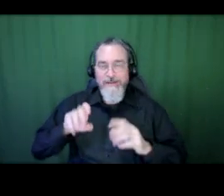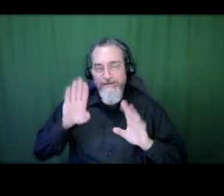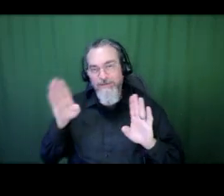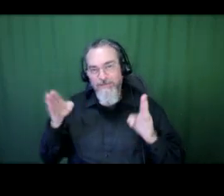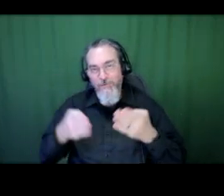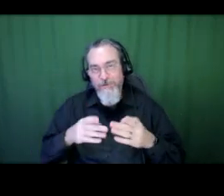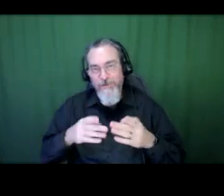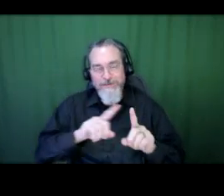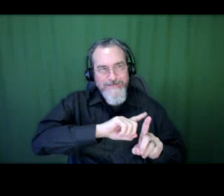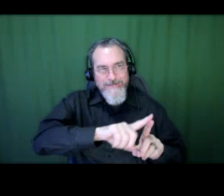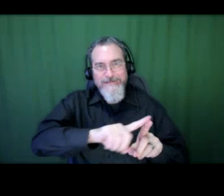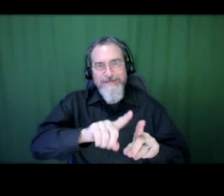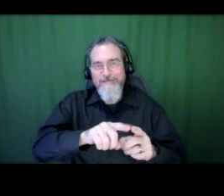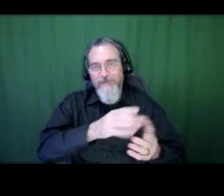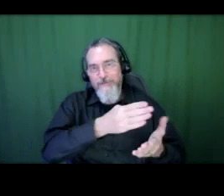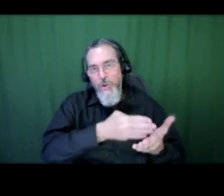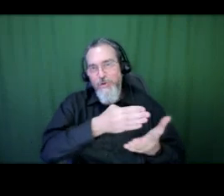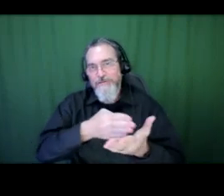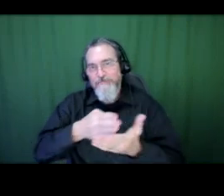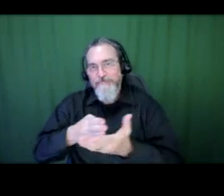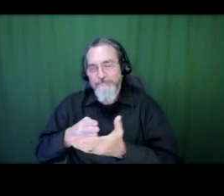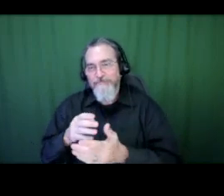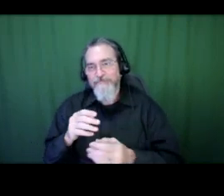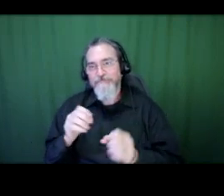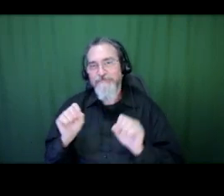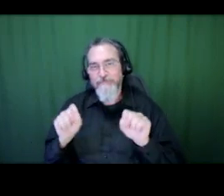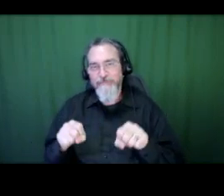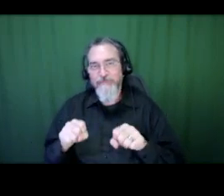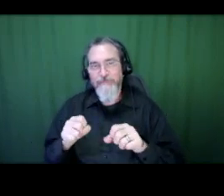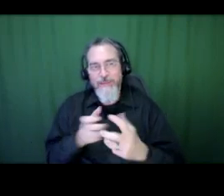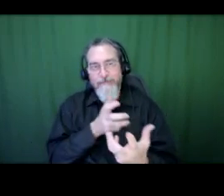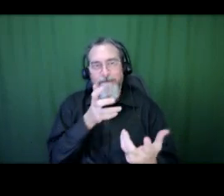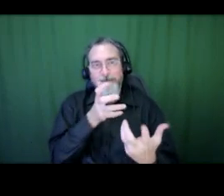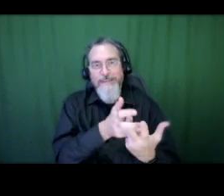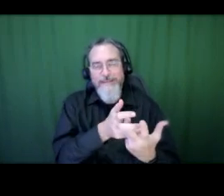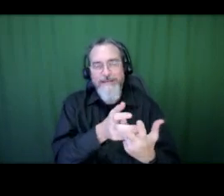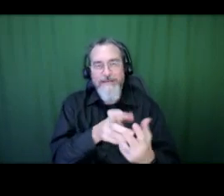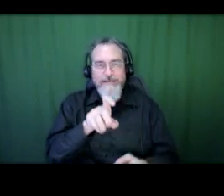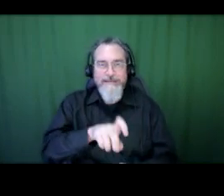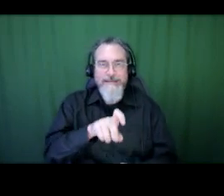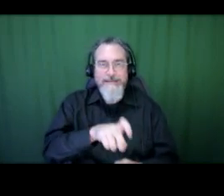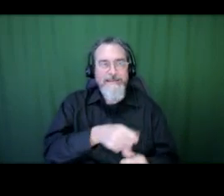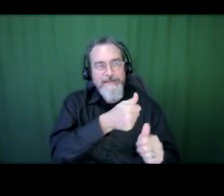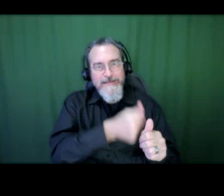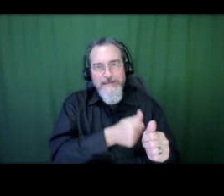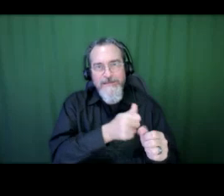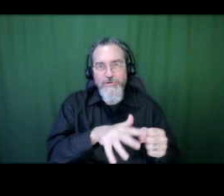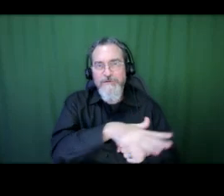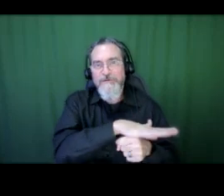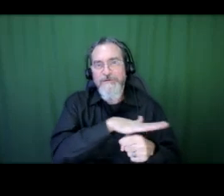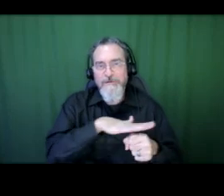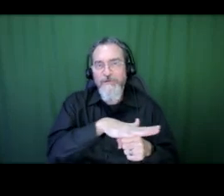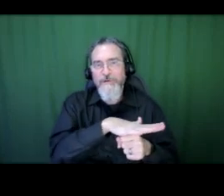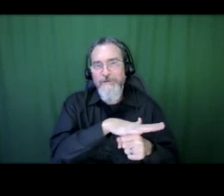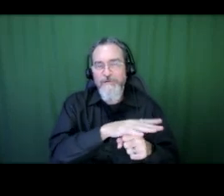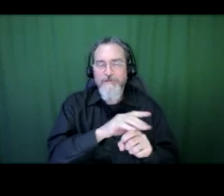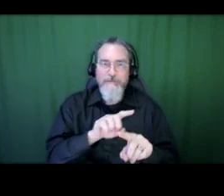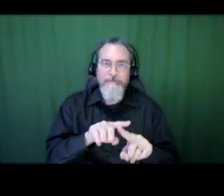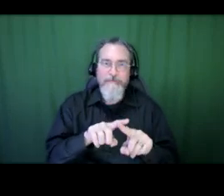the county and really make sure that we're meeting the workforce demands and providing a talent pipeline based on